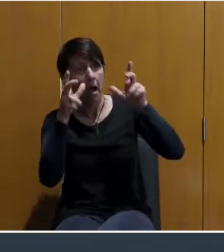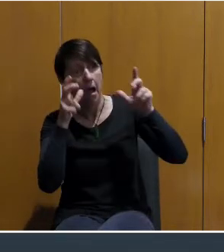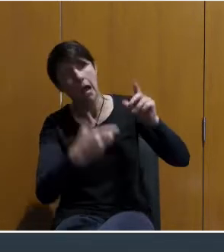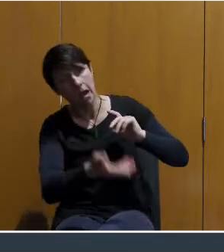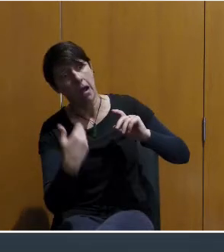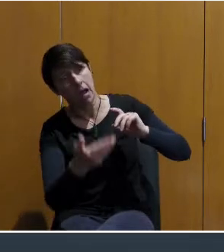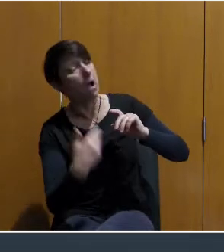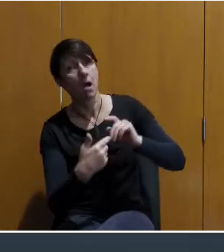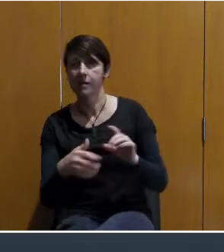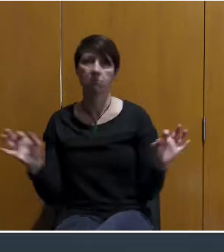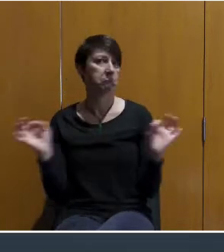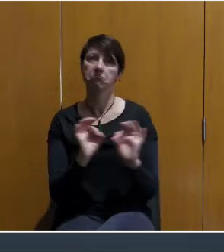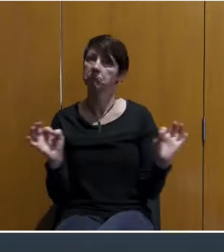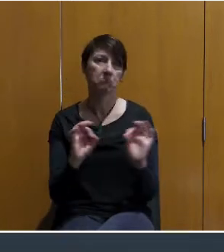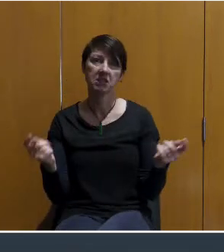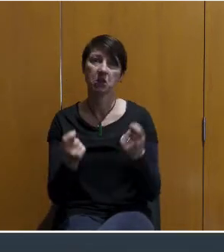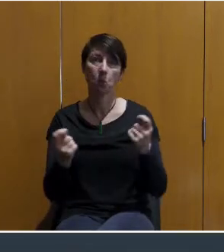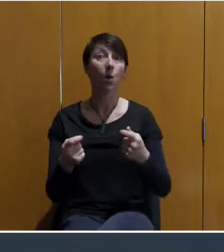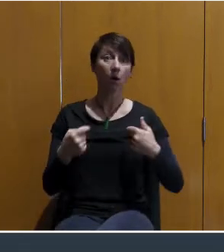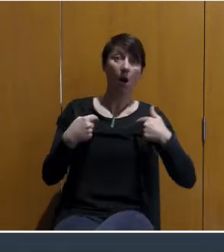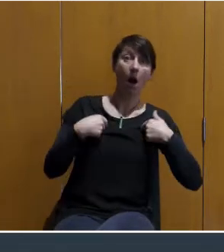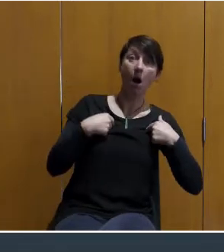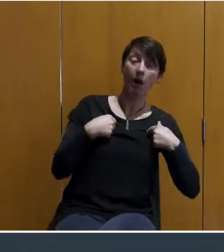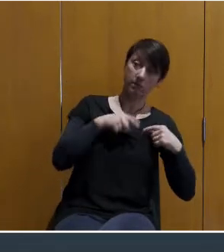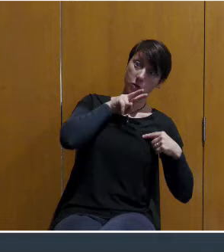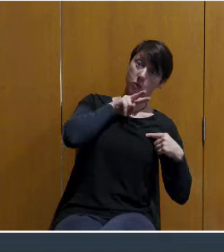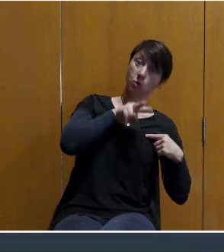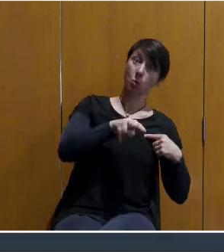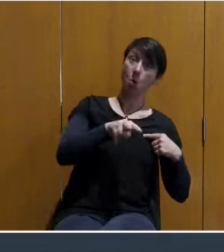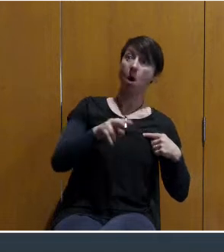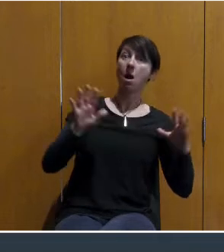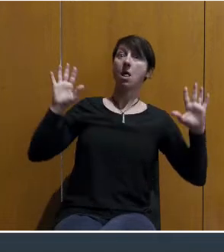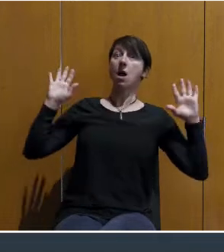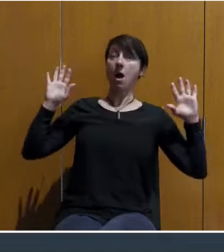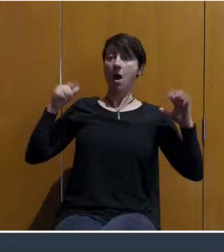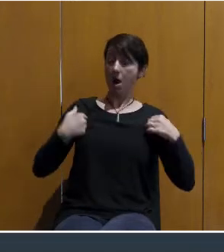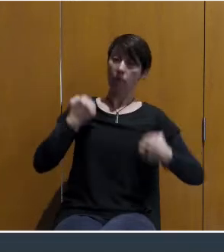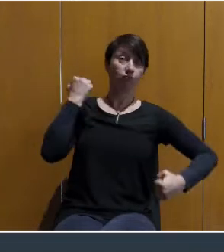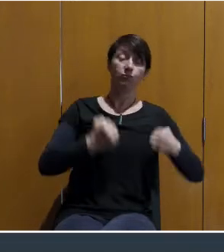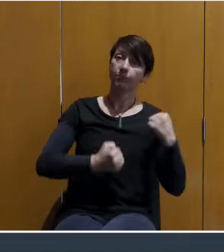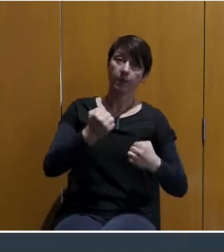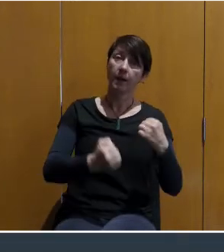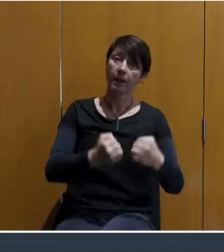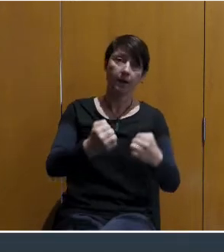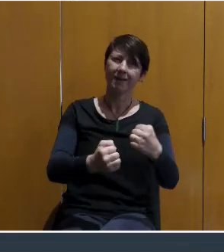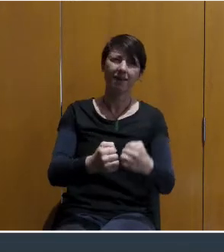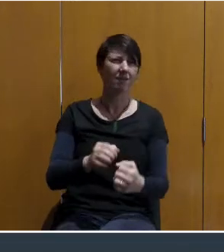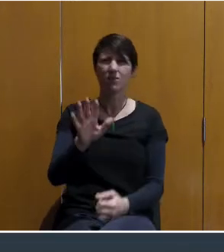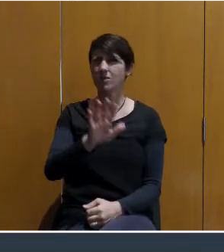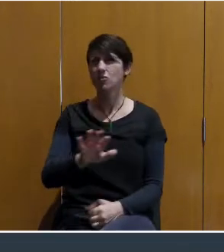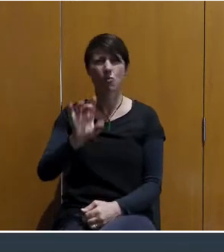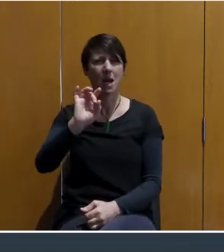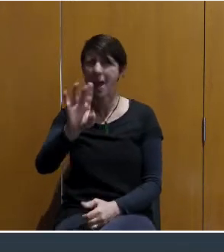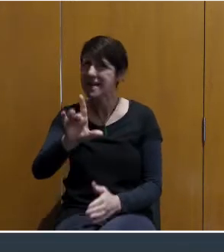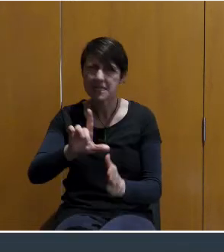probably 10 minutes of complete chaos where he couldn't catch his dog. but his dog was still attracted